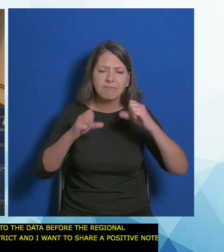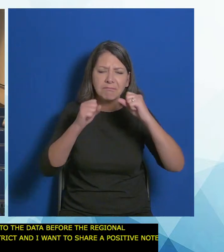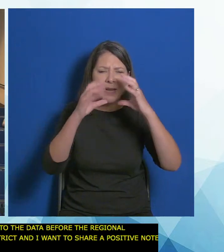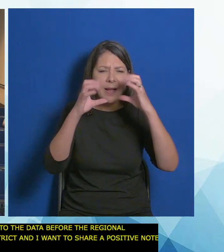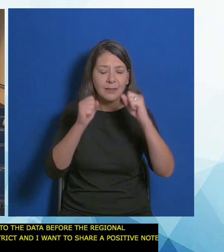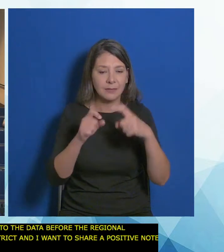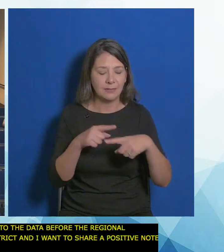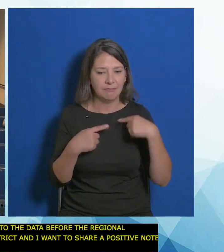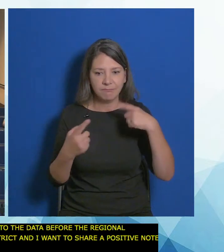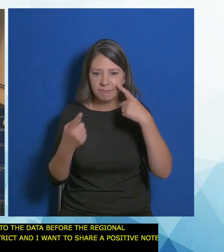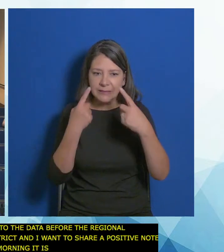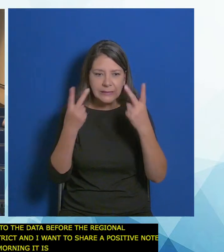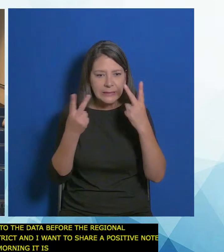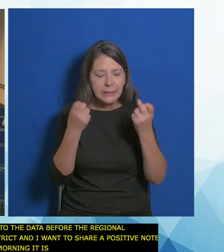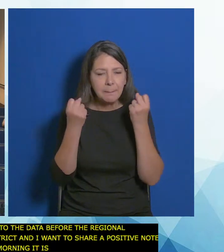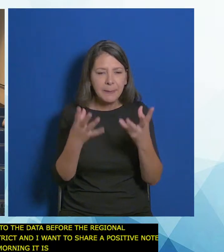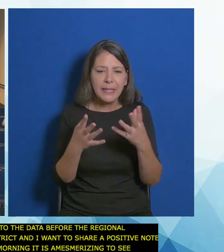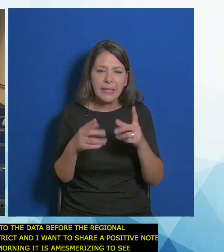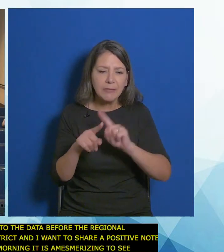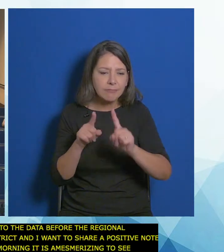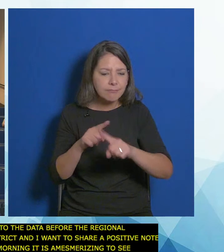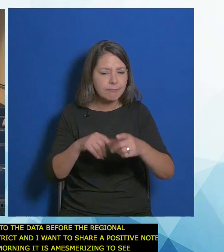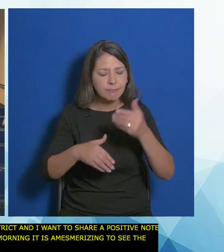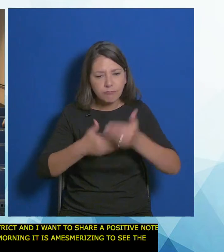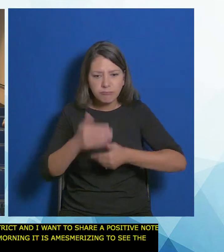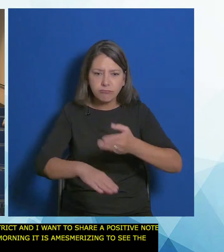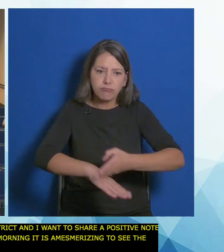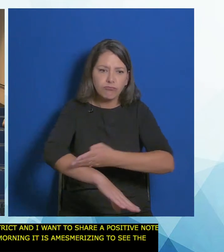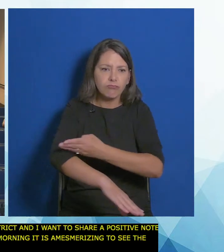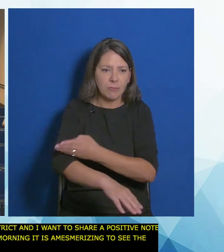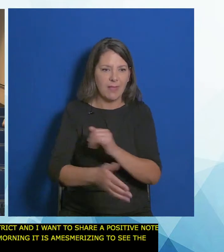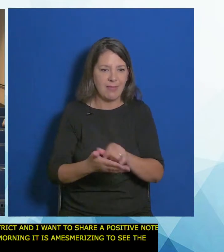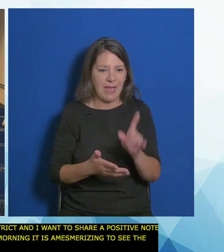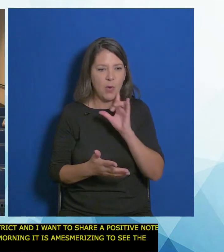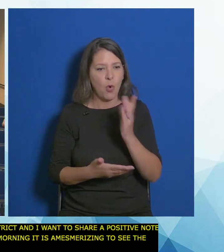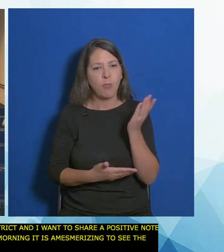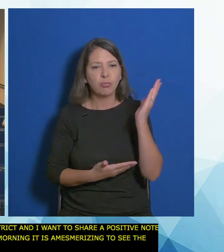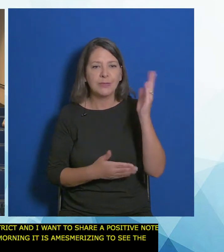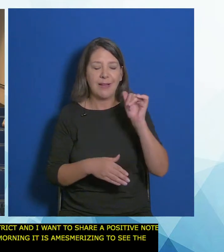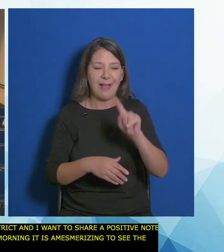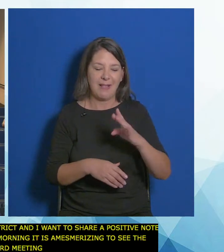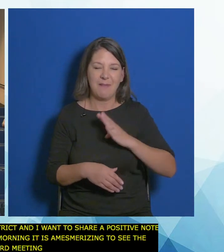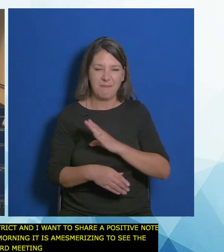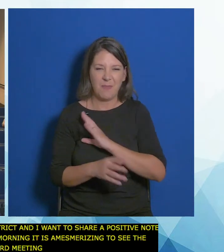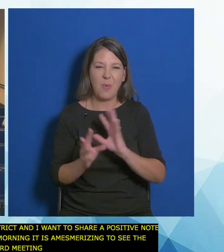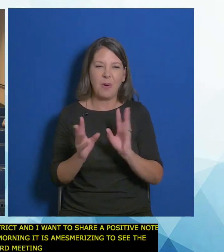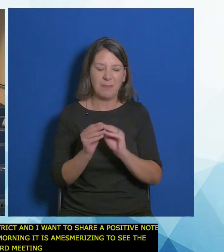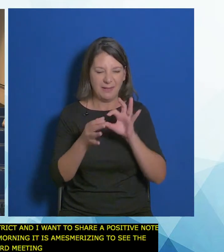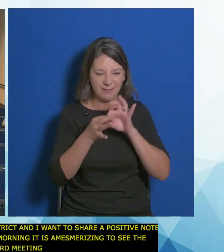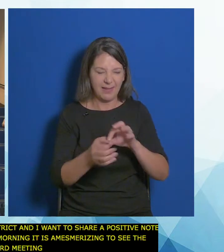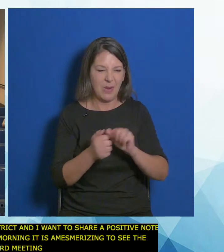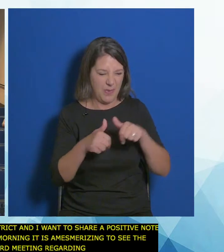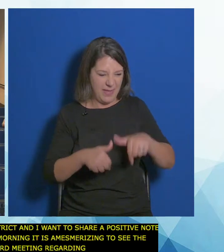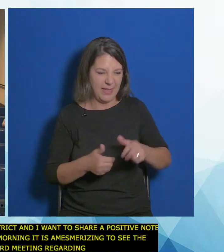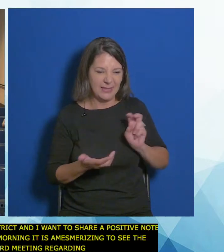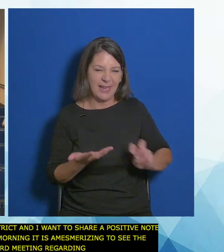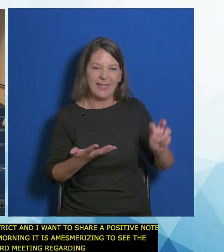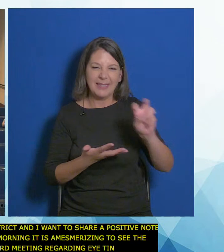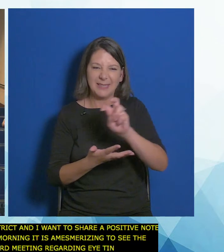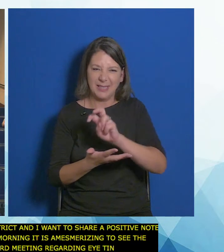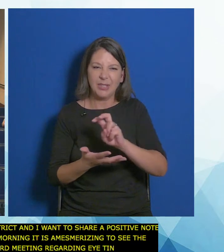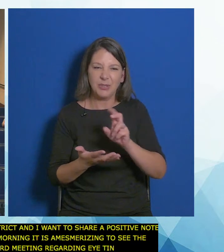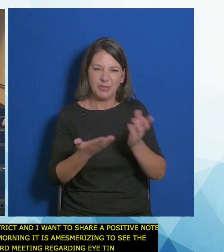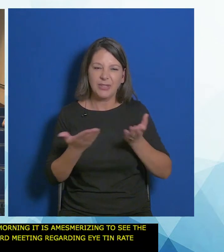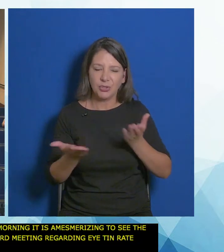the many elements of progress that are presented tonight at the board meeting regarding itinerant services. I just wanted to say thank